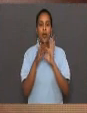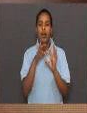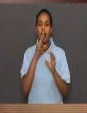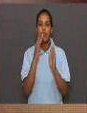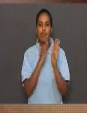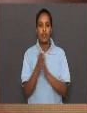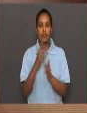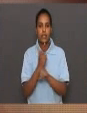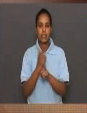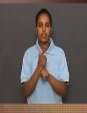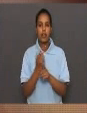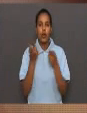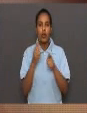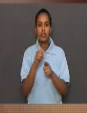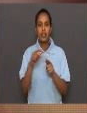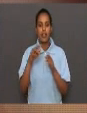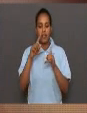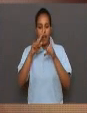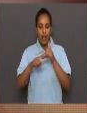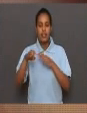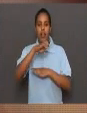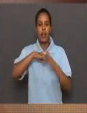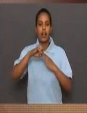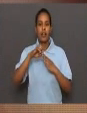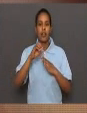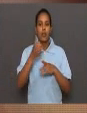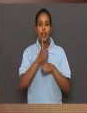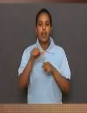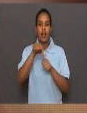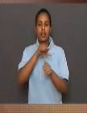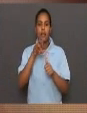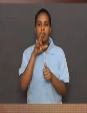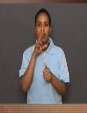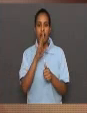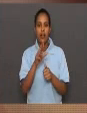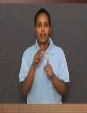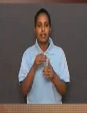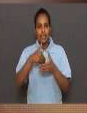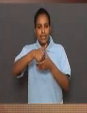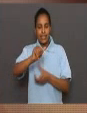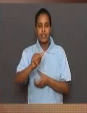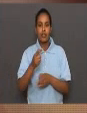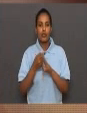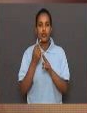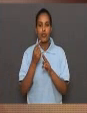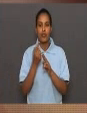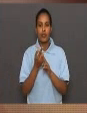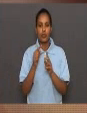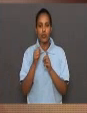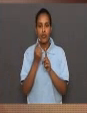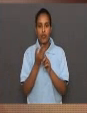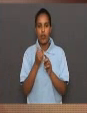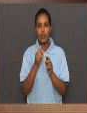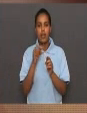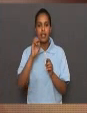Metallic bonds are formed when the valence electrons of metal atoms are released to form